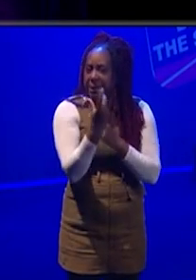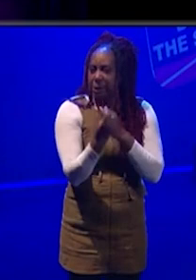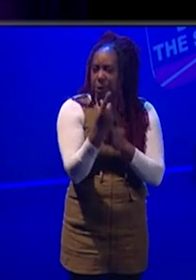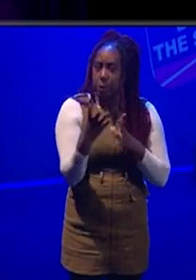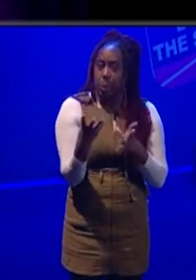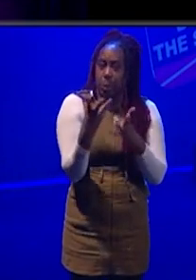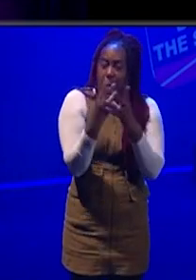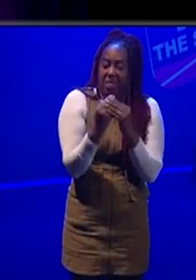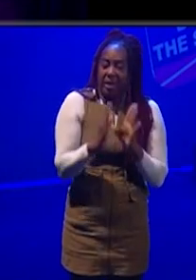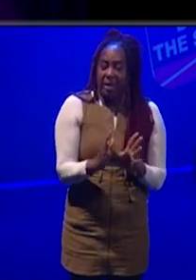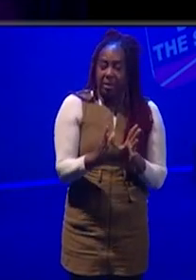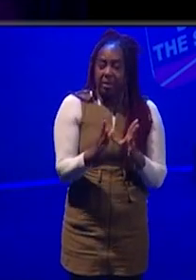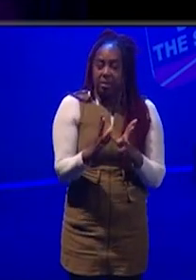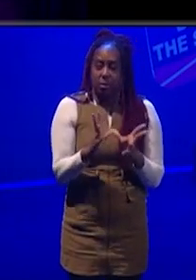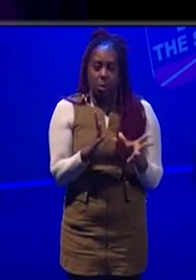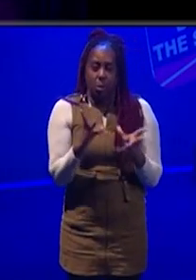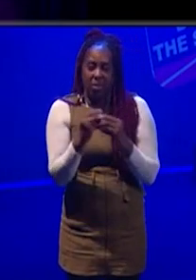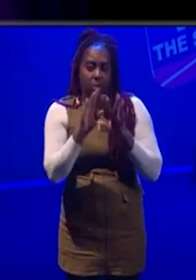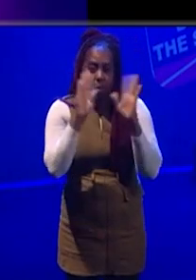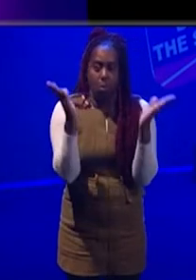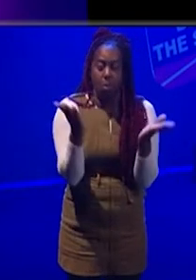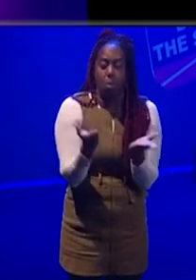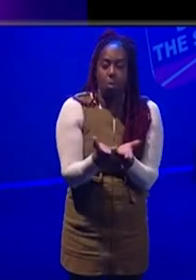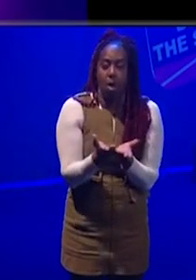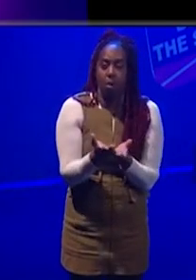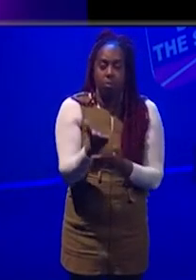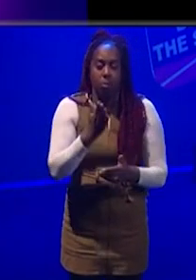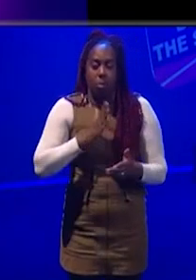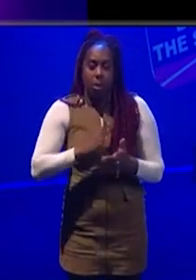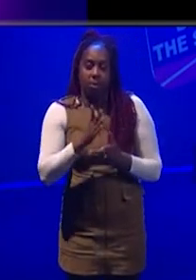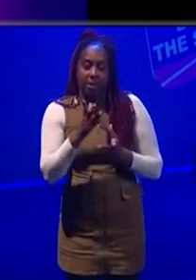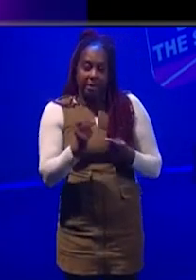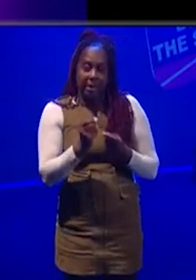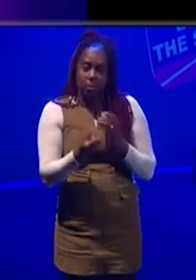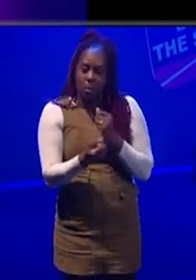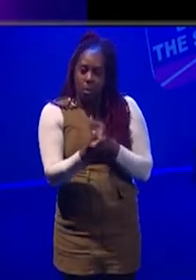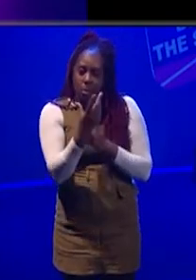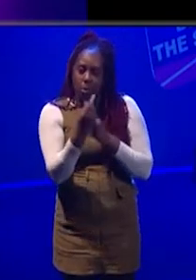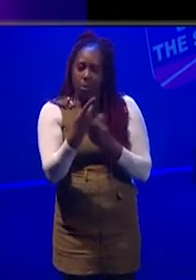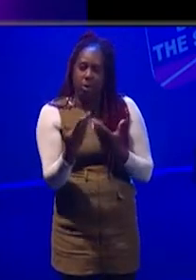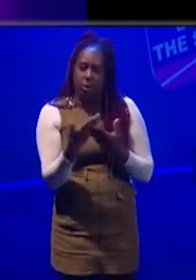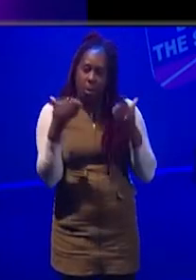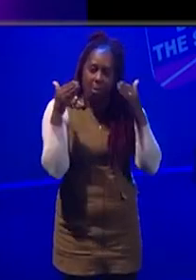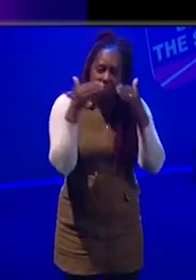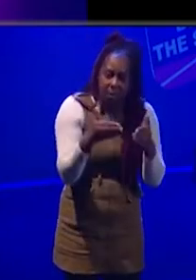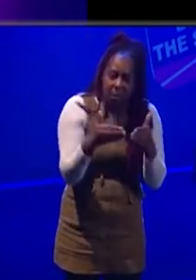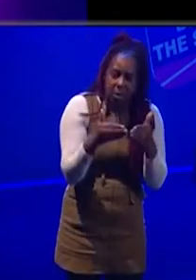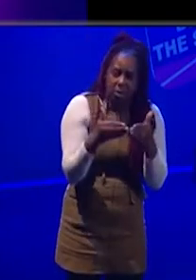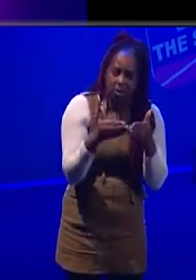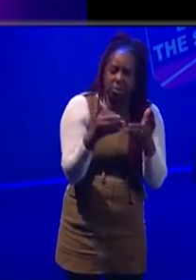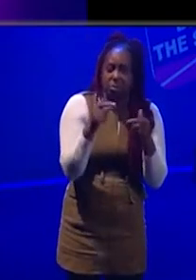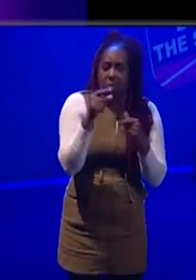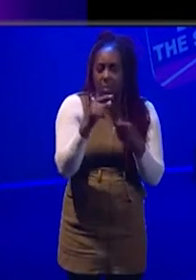within the industry as well as within the world. But we wanted to take this opportunity to not dwell on that stuff. We